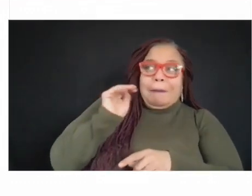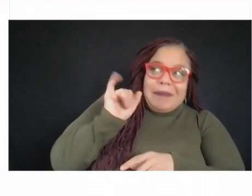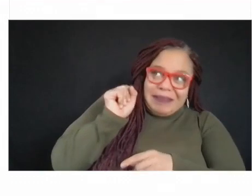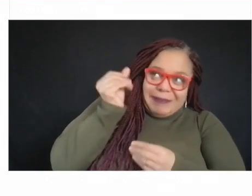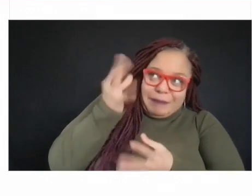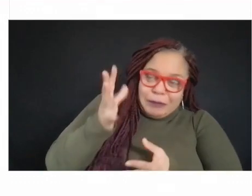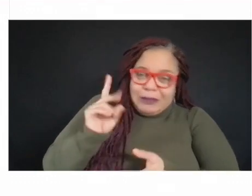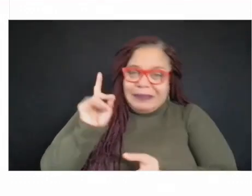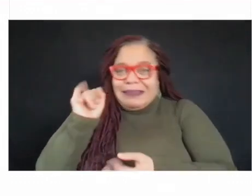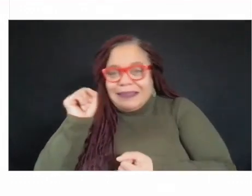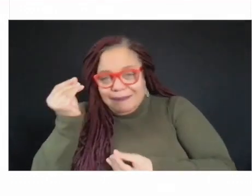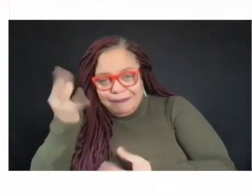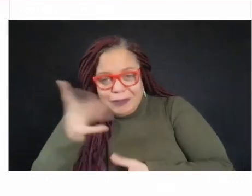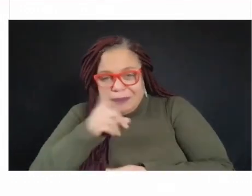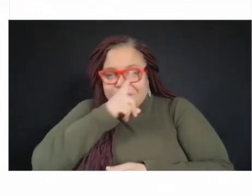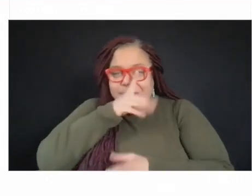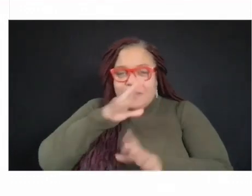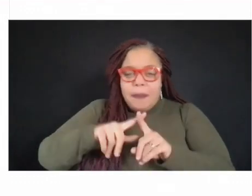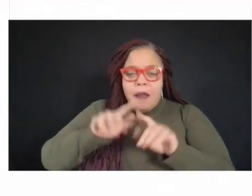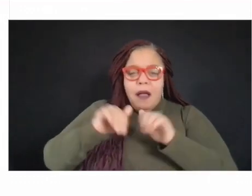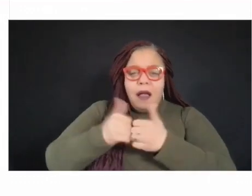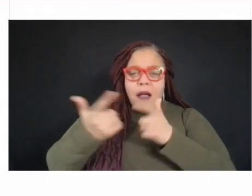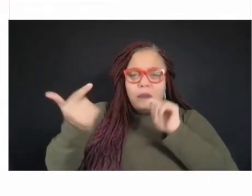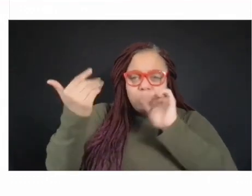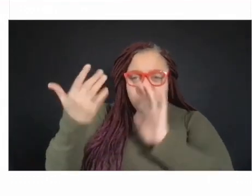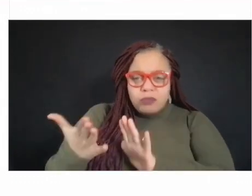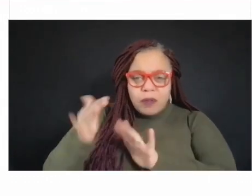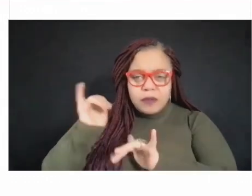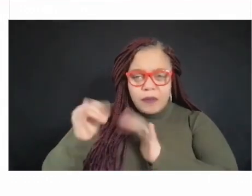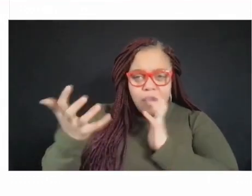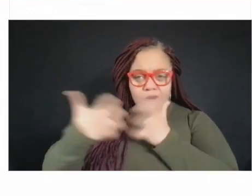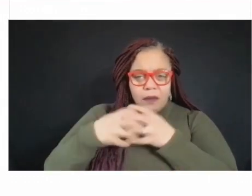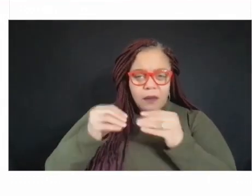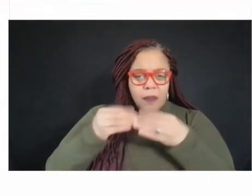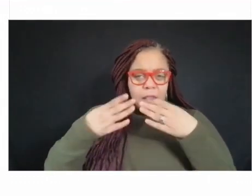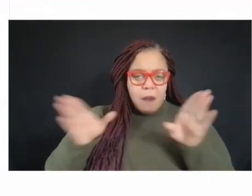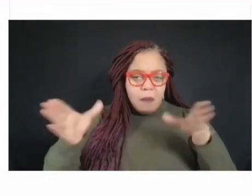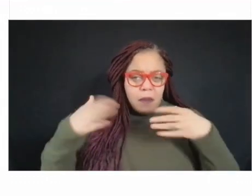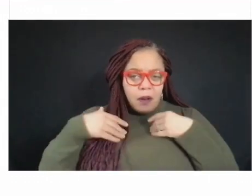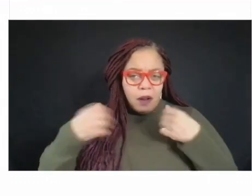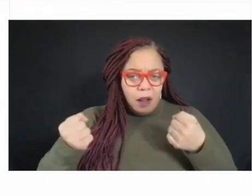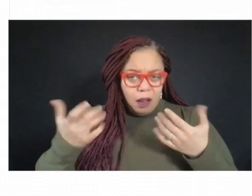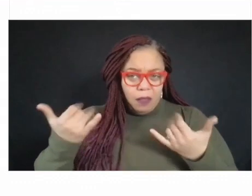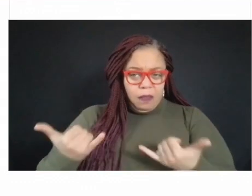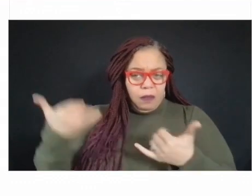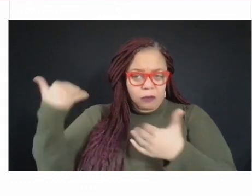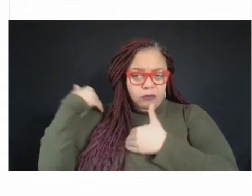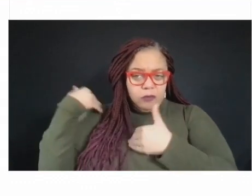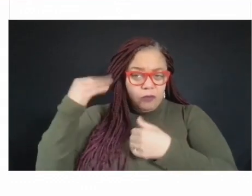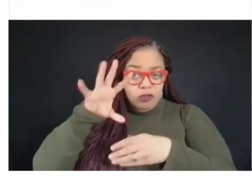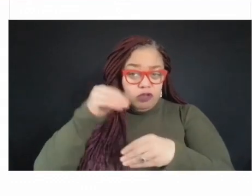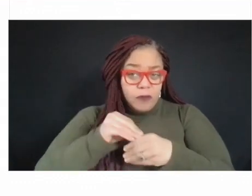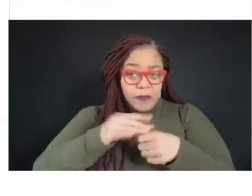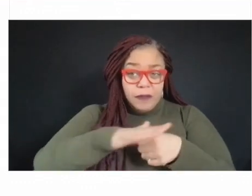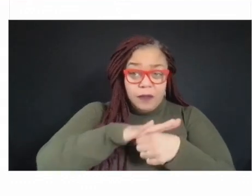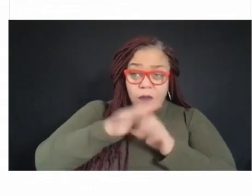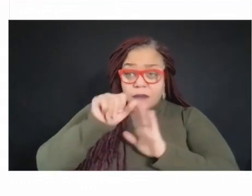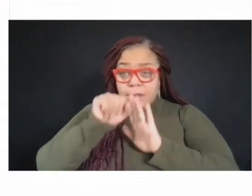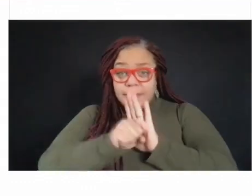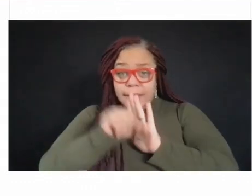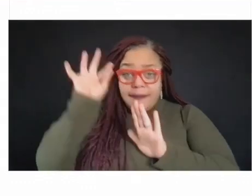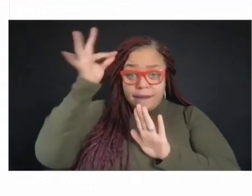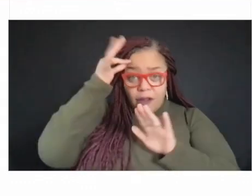addressing that fit in with public health's existing responsibilities at the local, state, or federal level? Is it a distinct activity, or is it